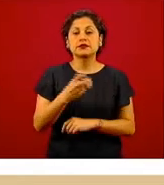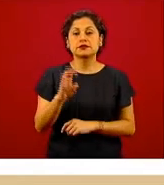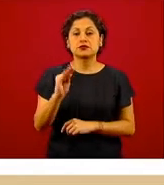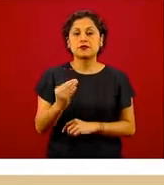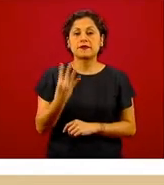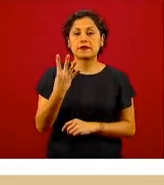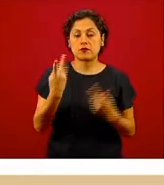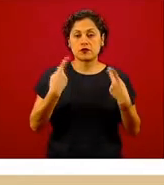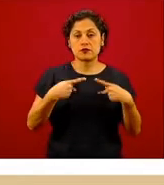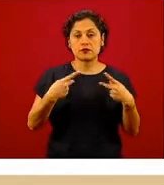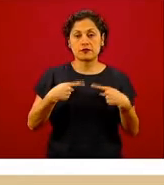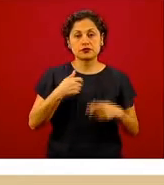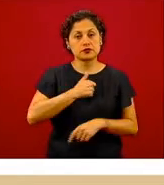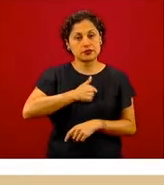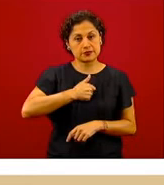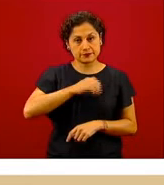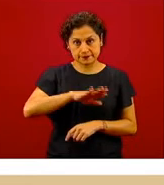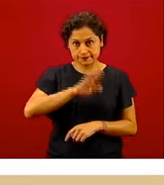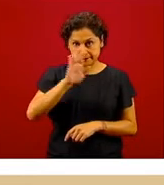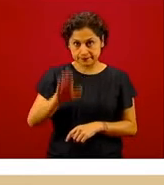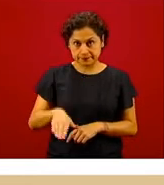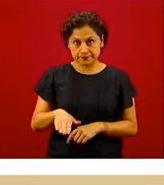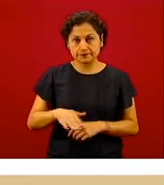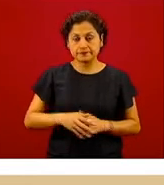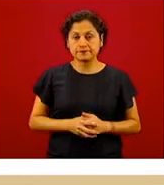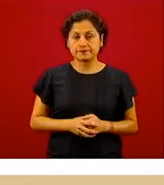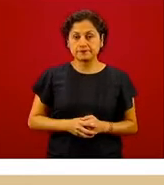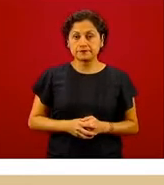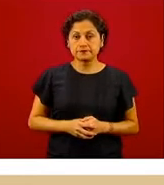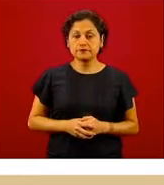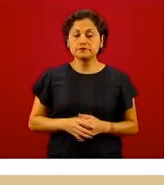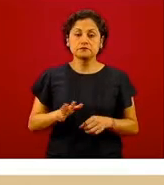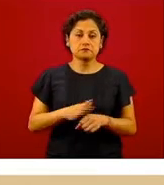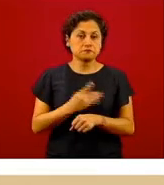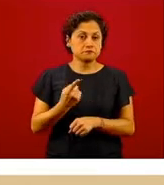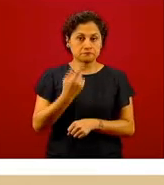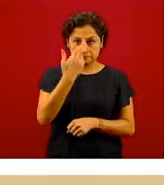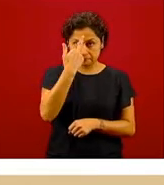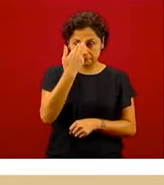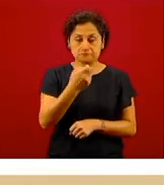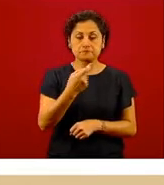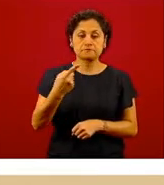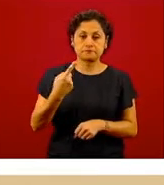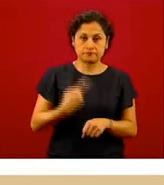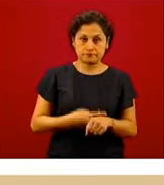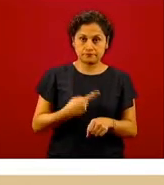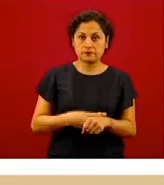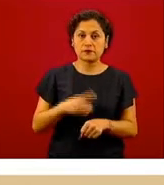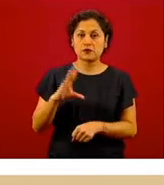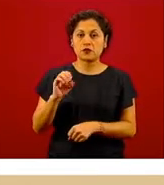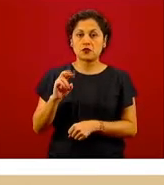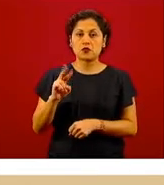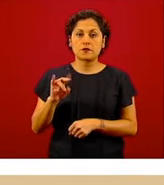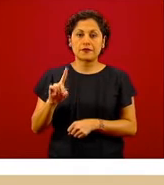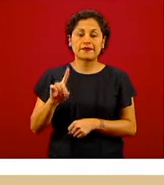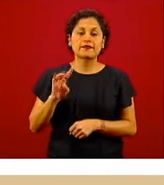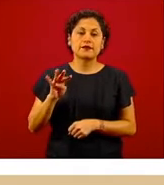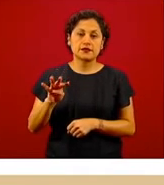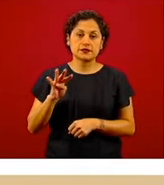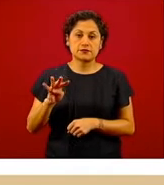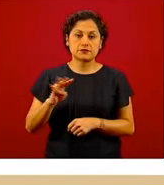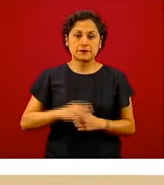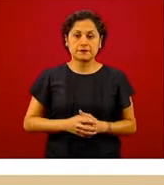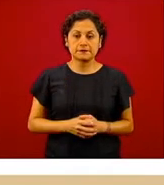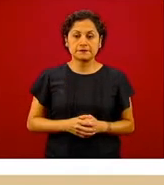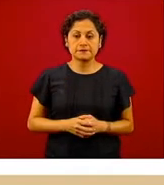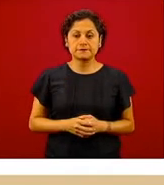7,394 deaths that unfortunately have occurred in Mexico due to complications from COVID-19. On the